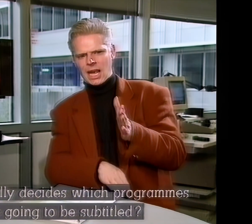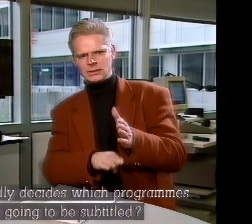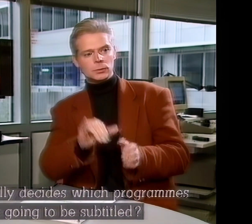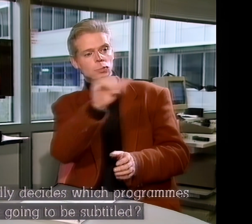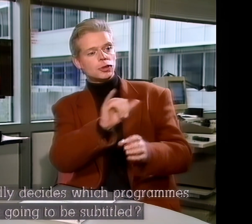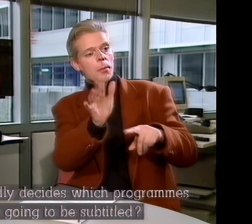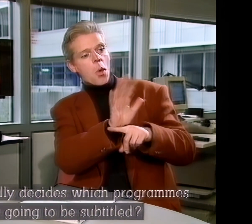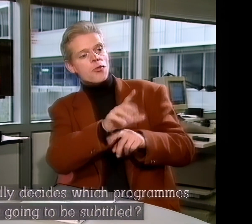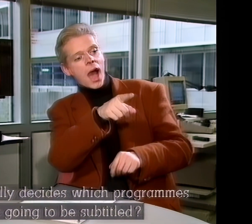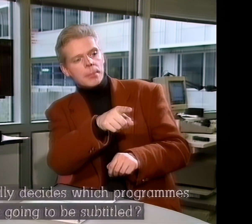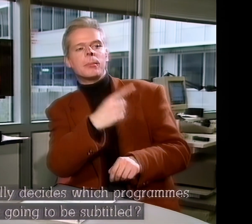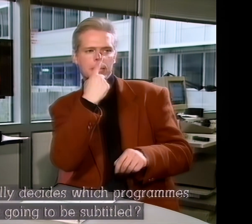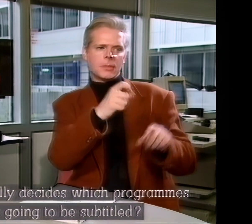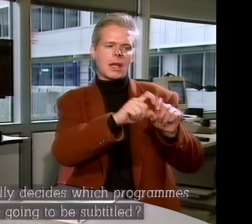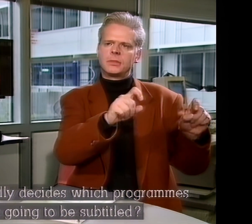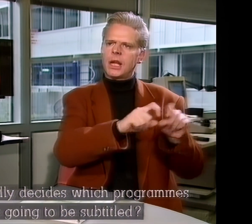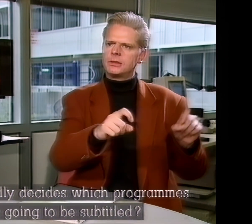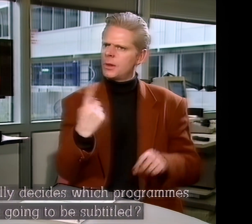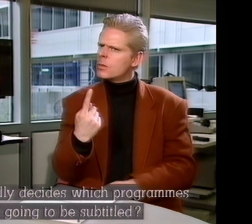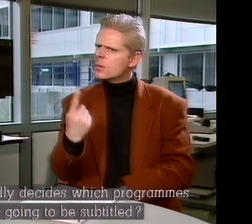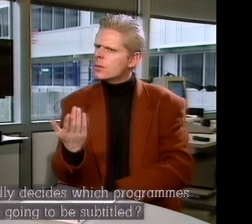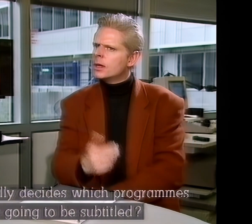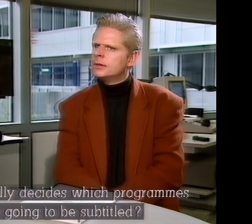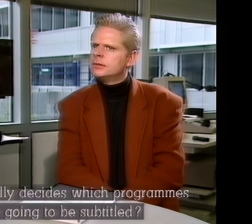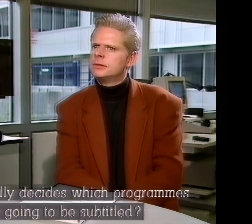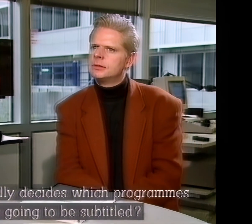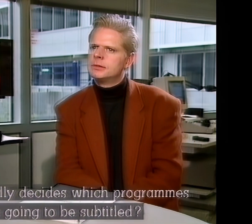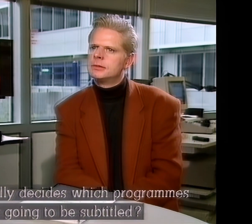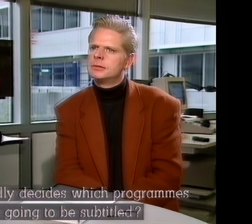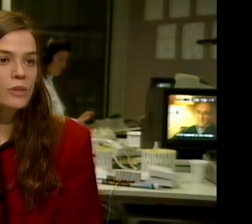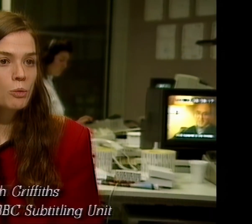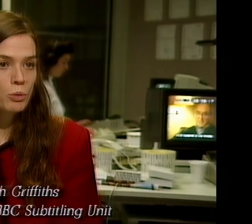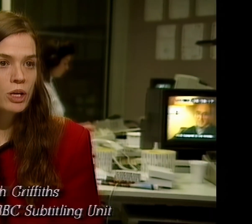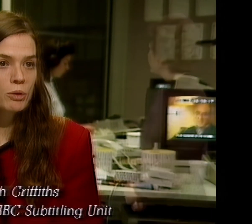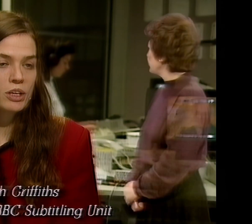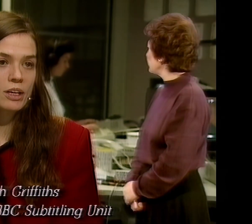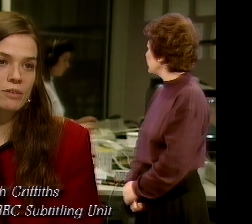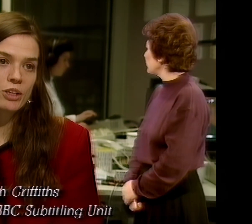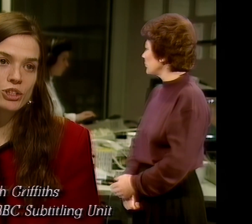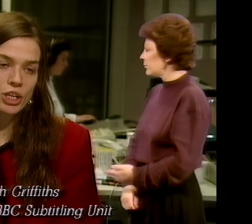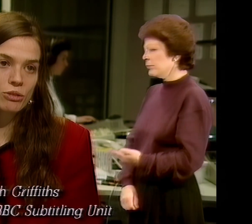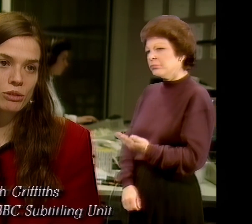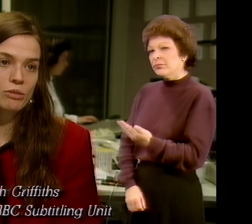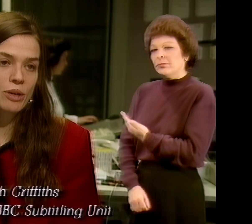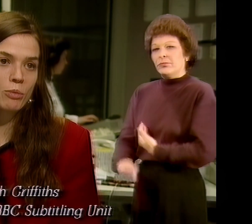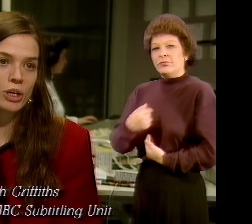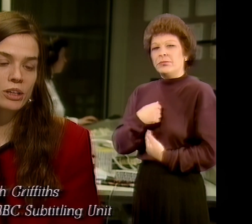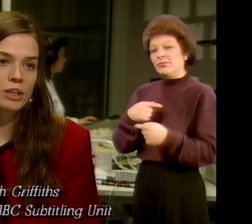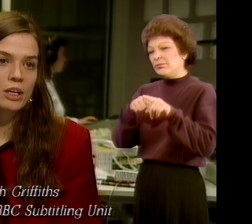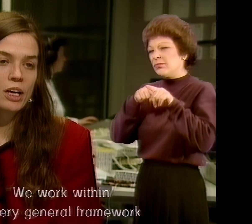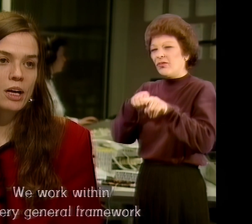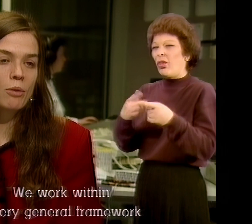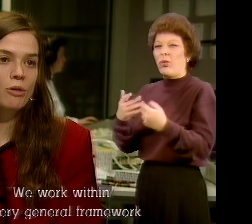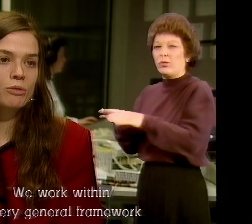Who actually decides which programs are going to be subtitled? We work within a very general framework